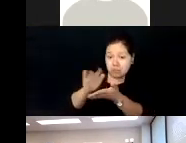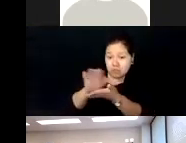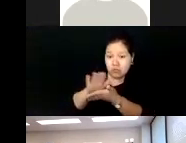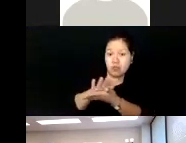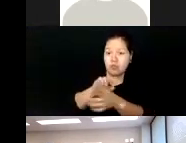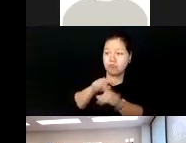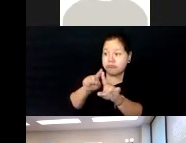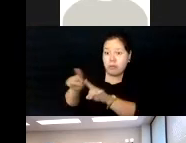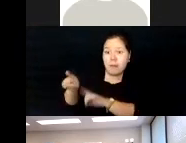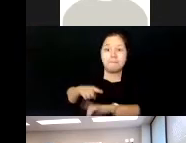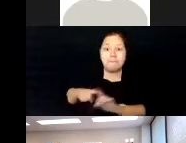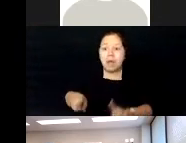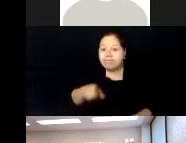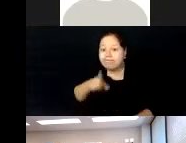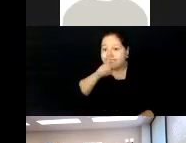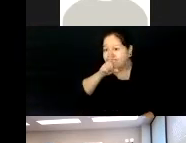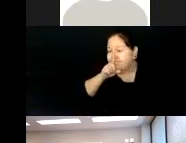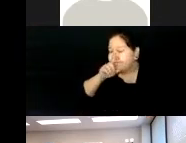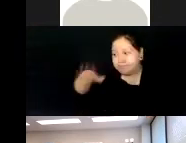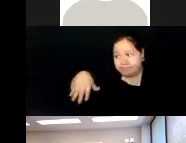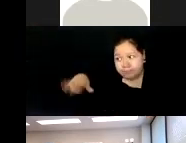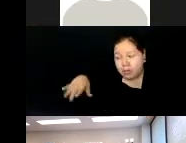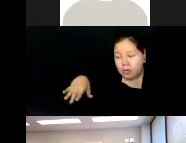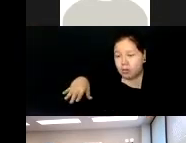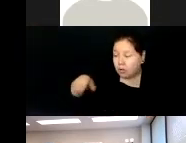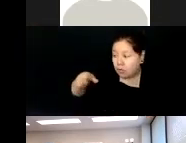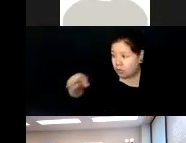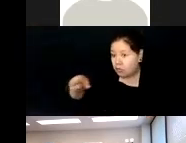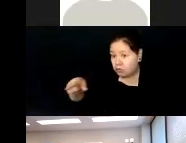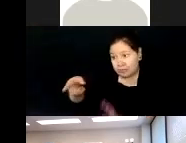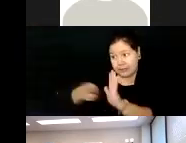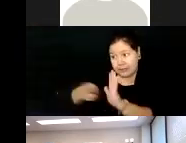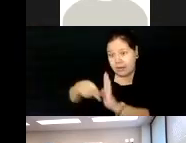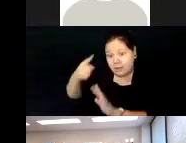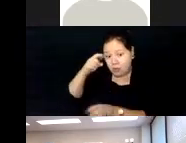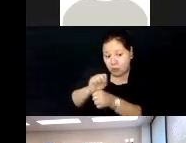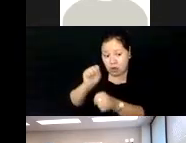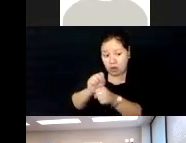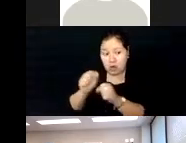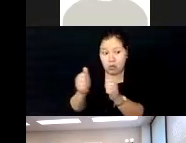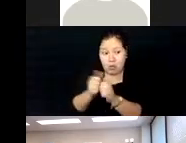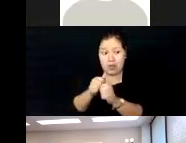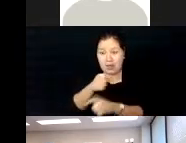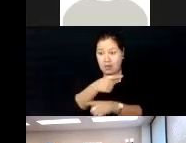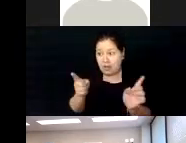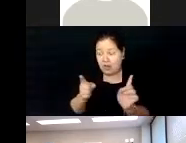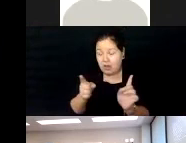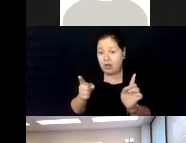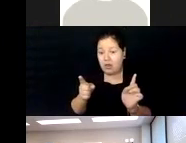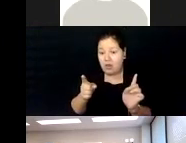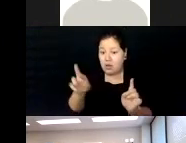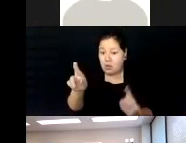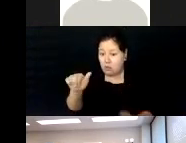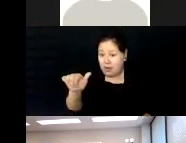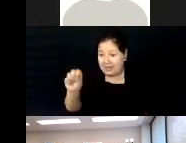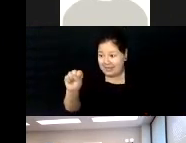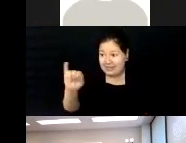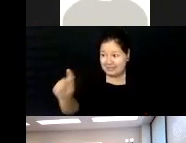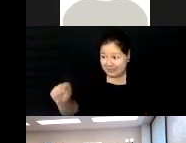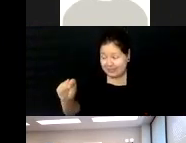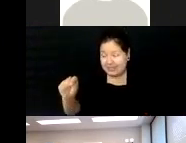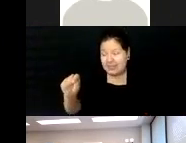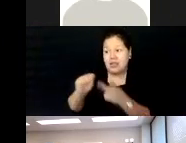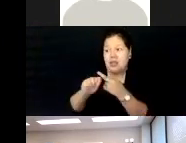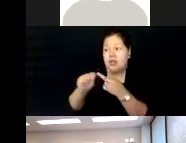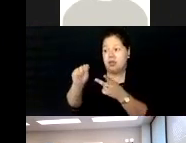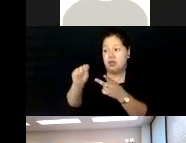one says, you know, oh, by the way, you're signing up to work within an inherently racist colonial system.